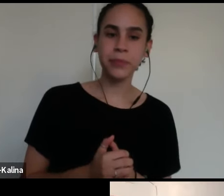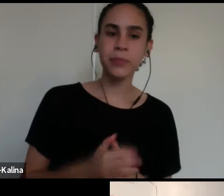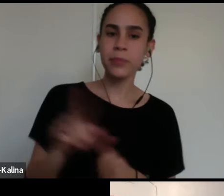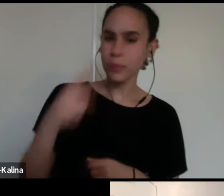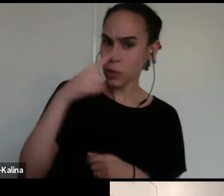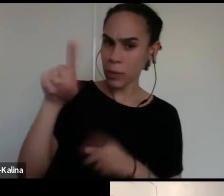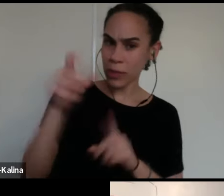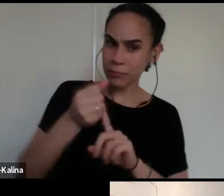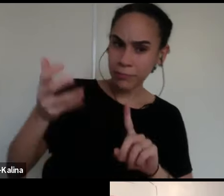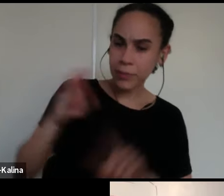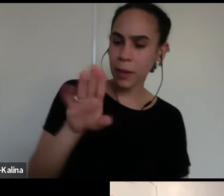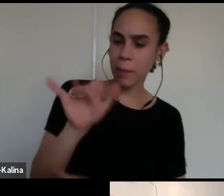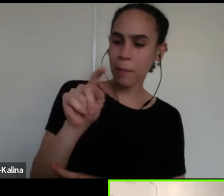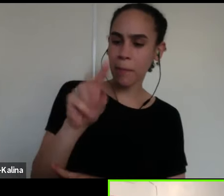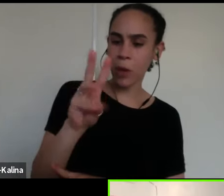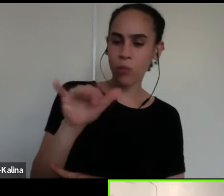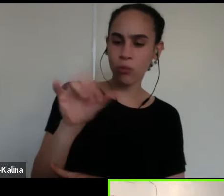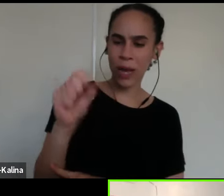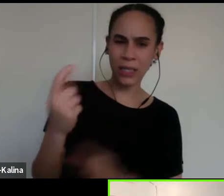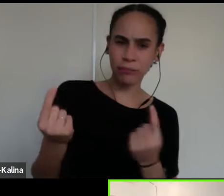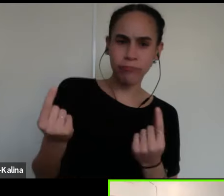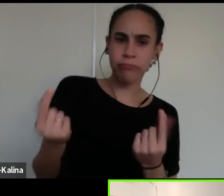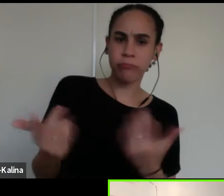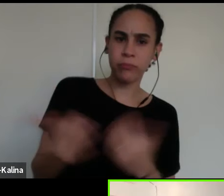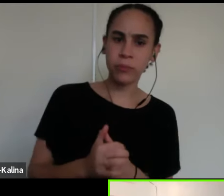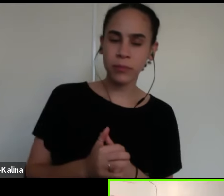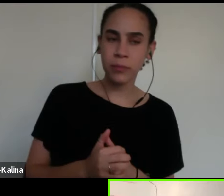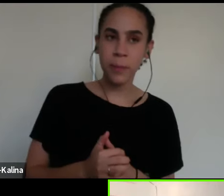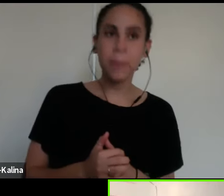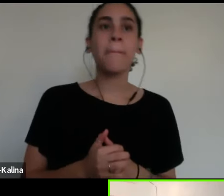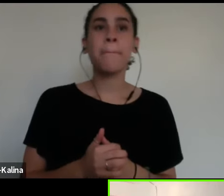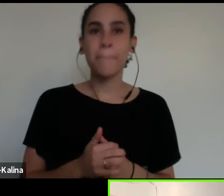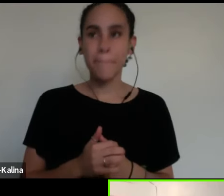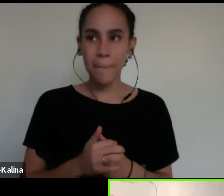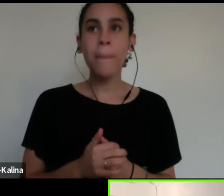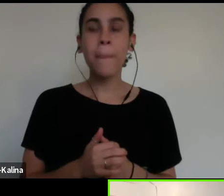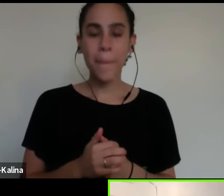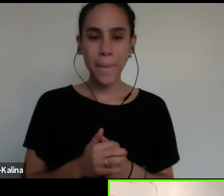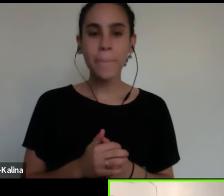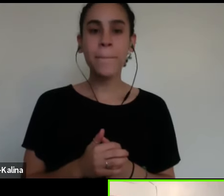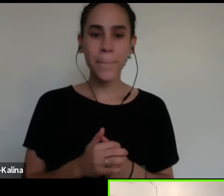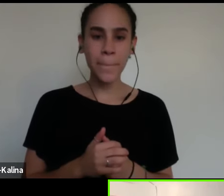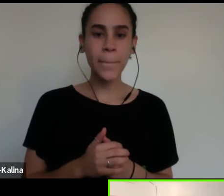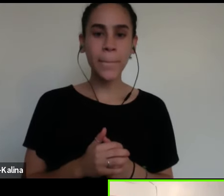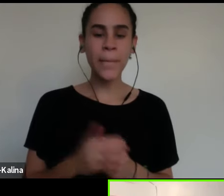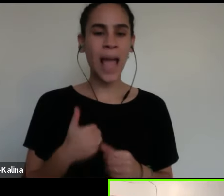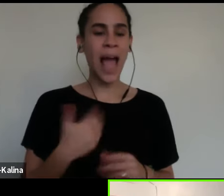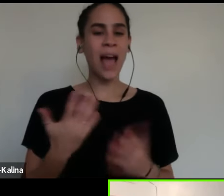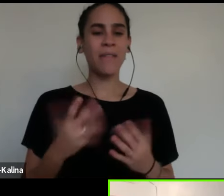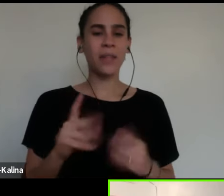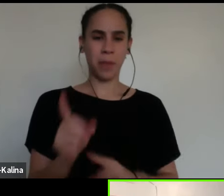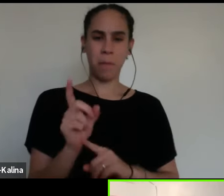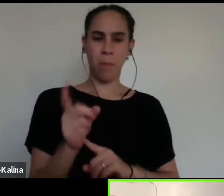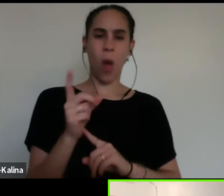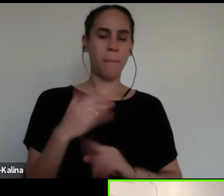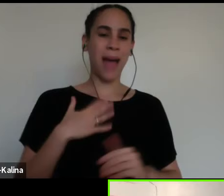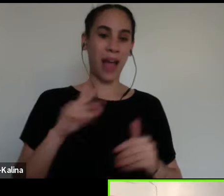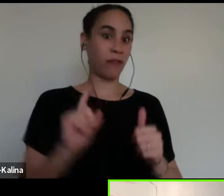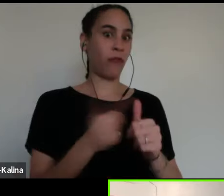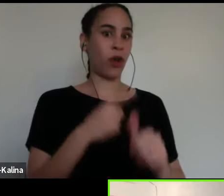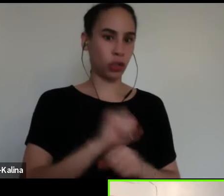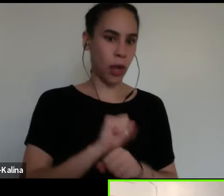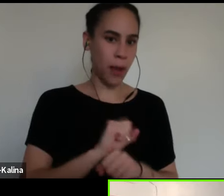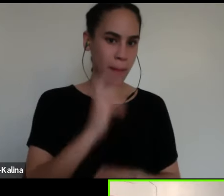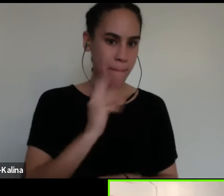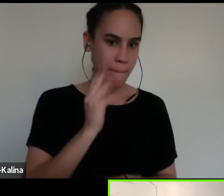does. Bitwise is, like I said, it really is. There was this moment, and it was in my first job